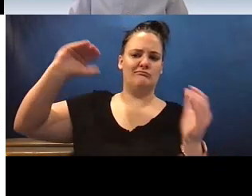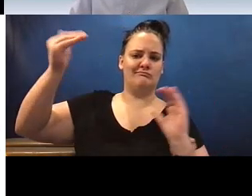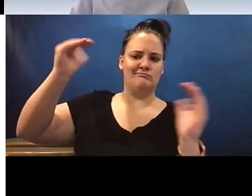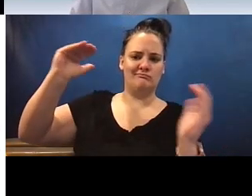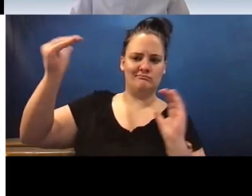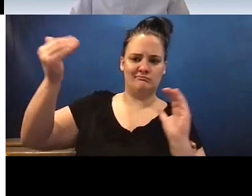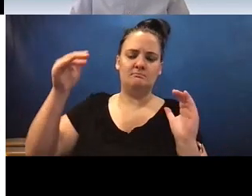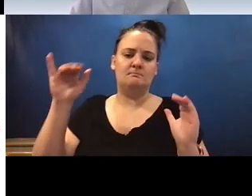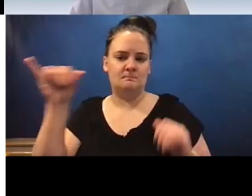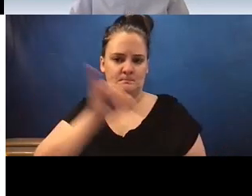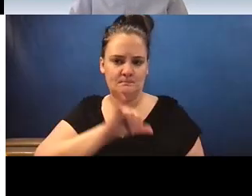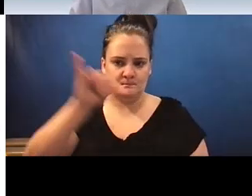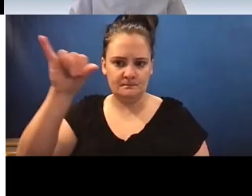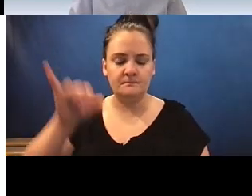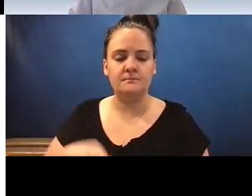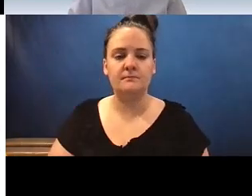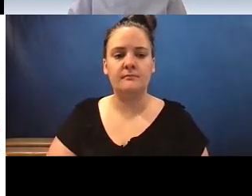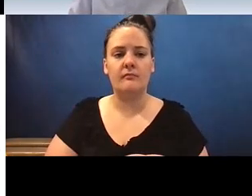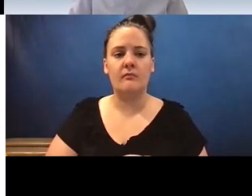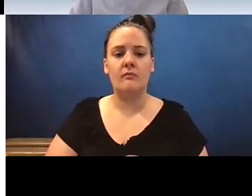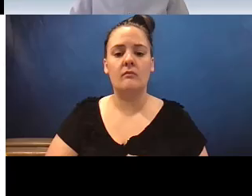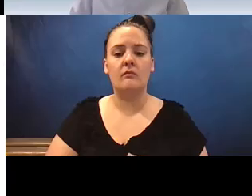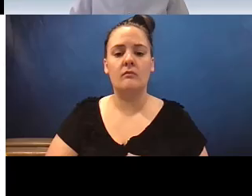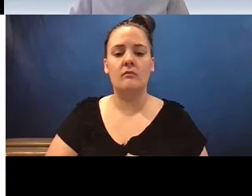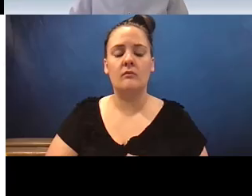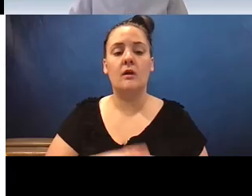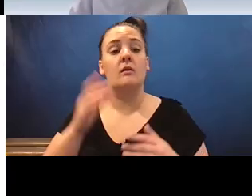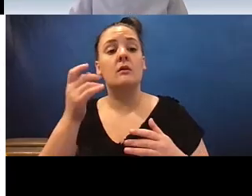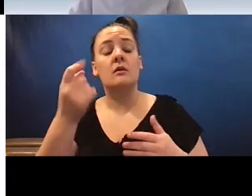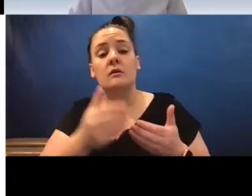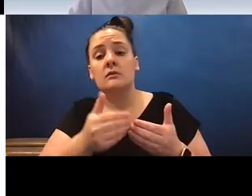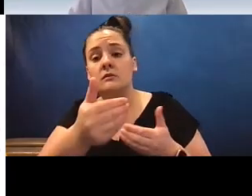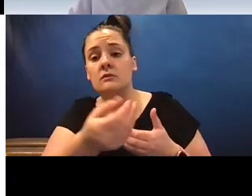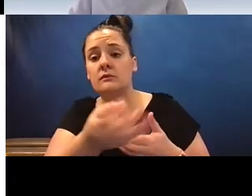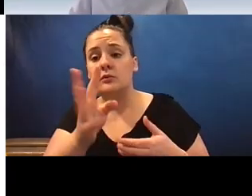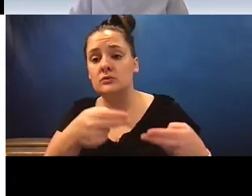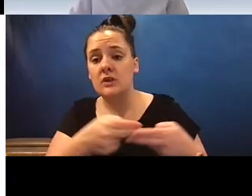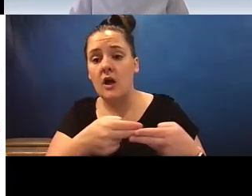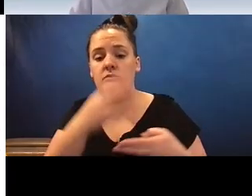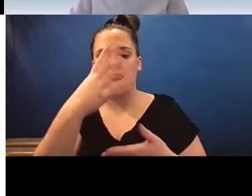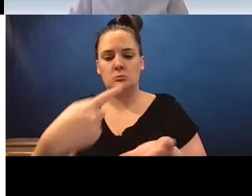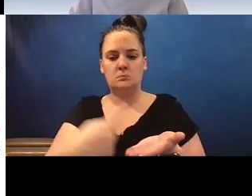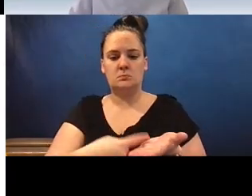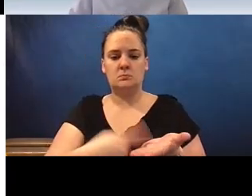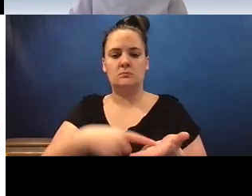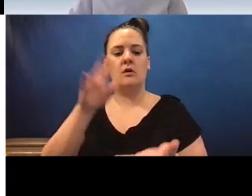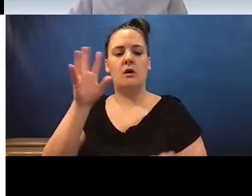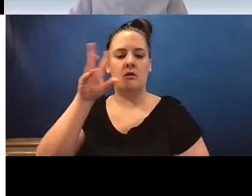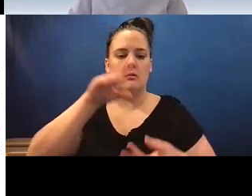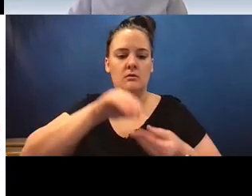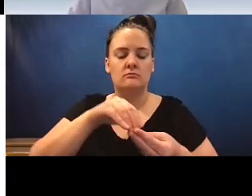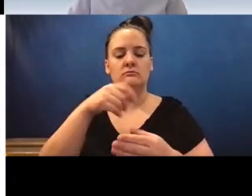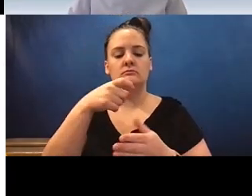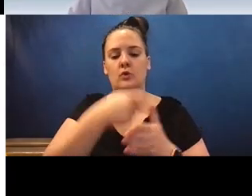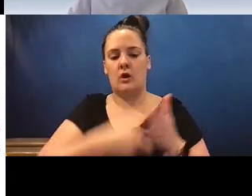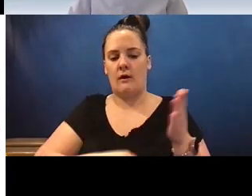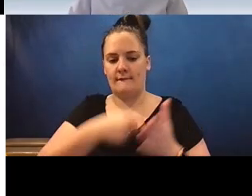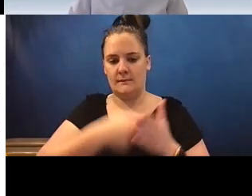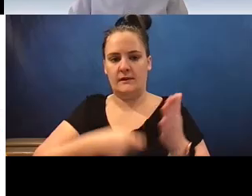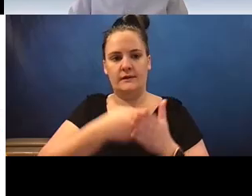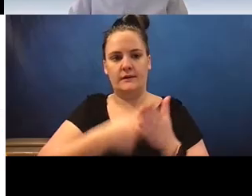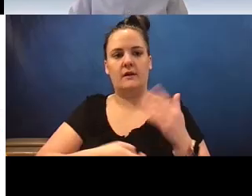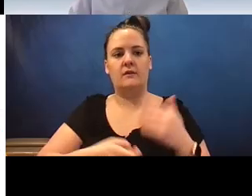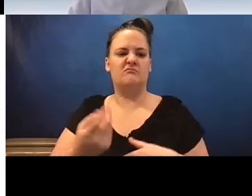For the next few slides, we're going to go back to looking at total profitability, including investments for hospitals. Here we are starting with our